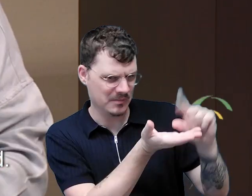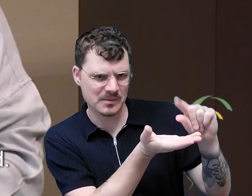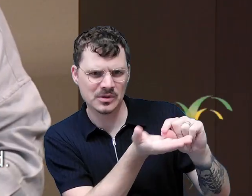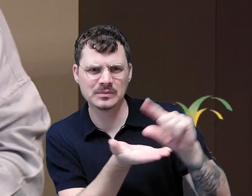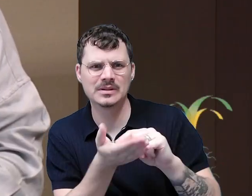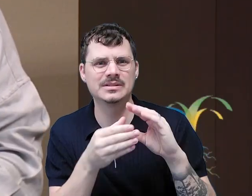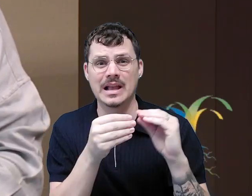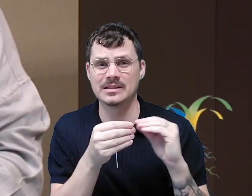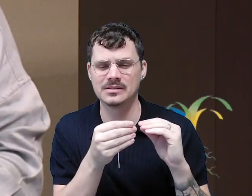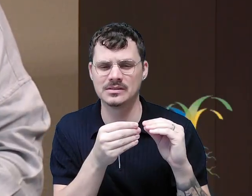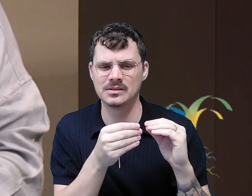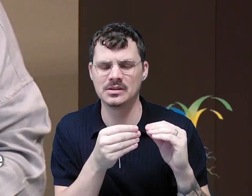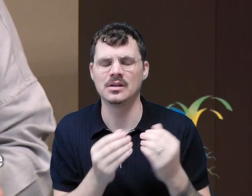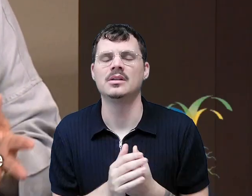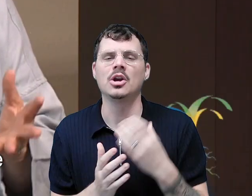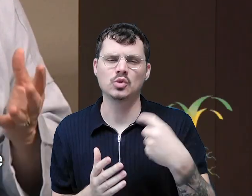said they could.